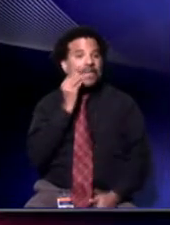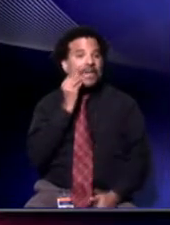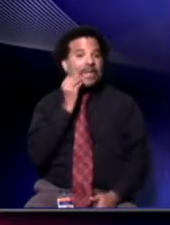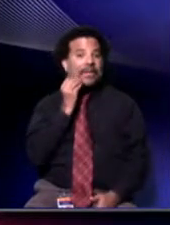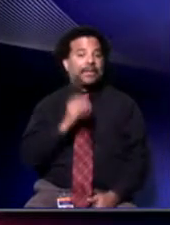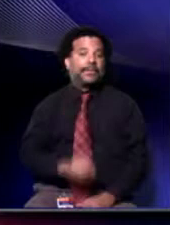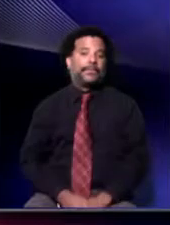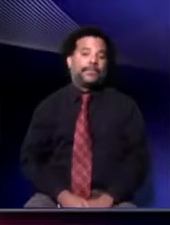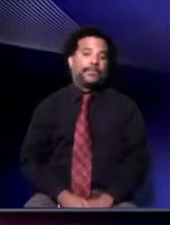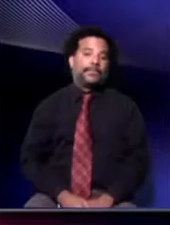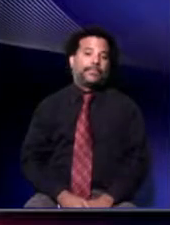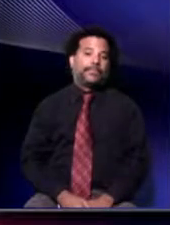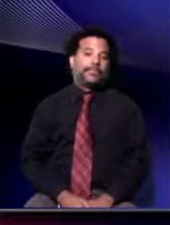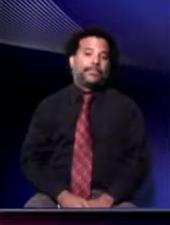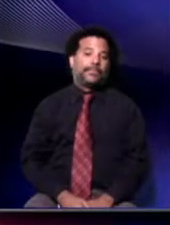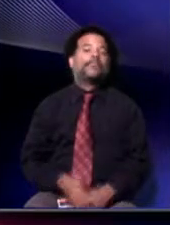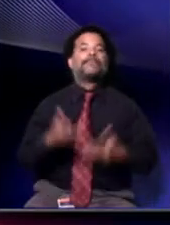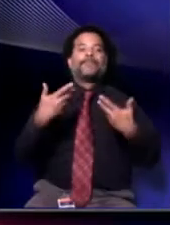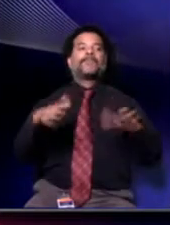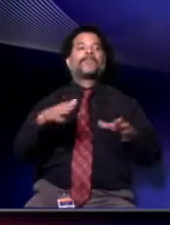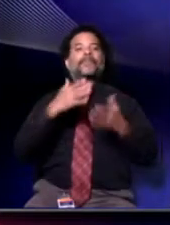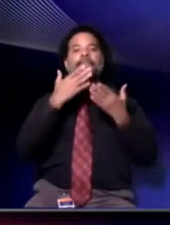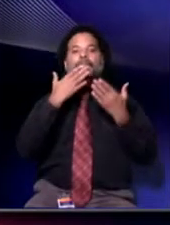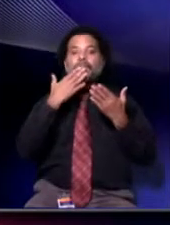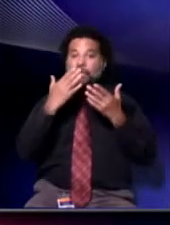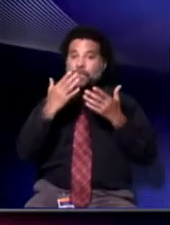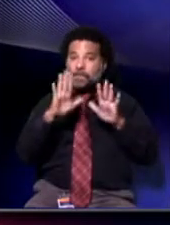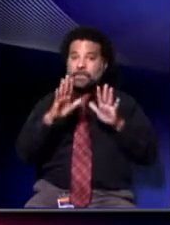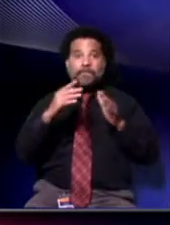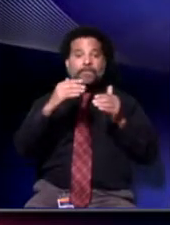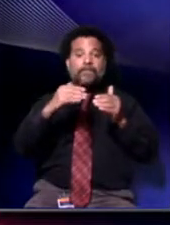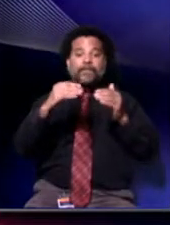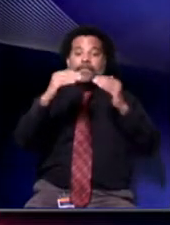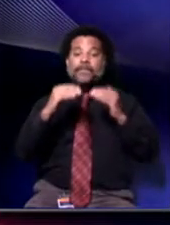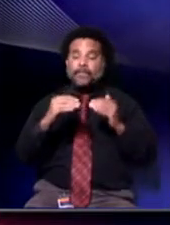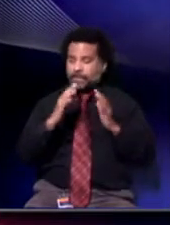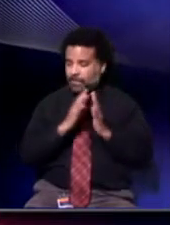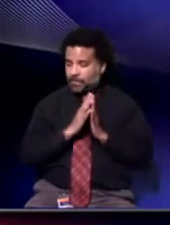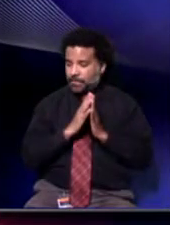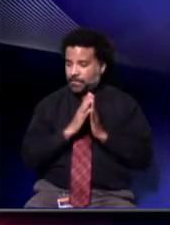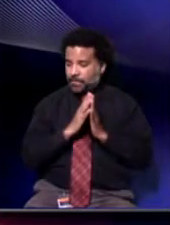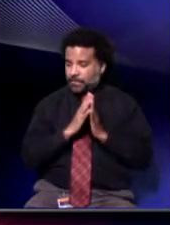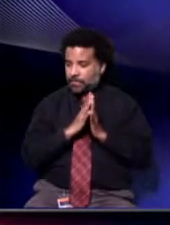Thank you. Thank you, everybody. All right, next,